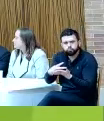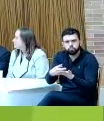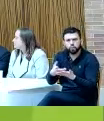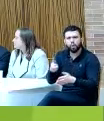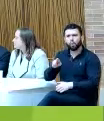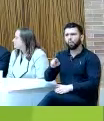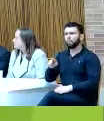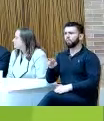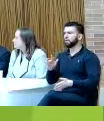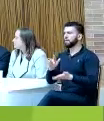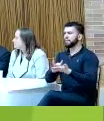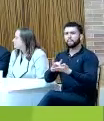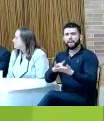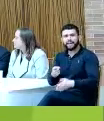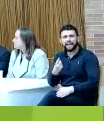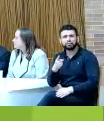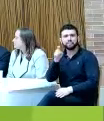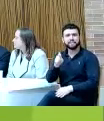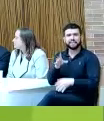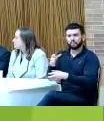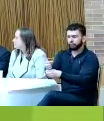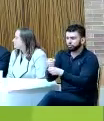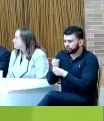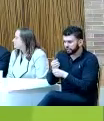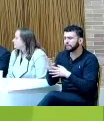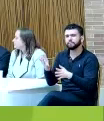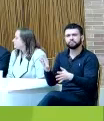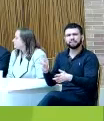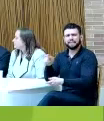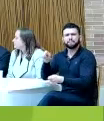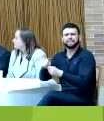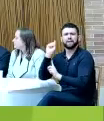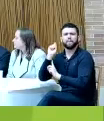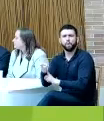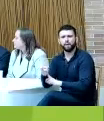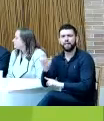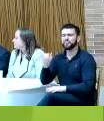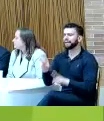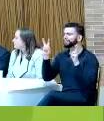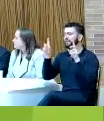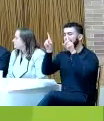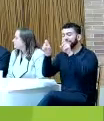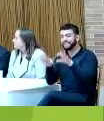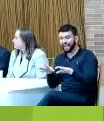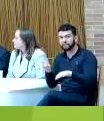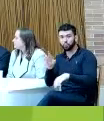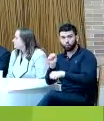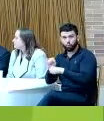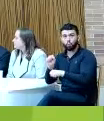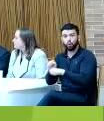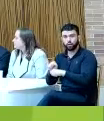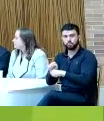medications to be retrieved in certain moments those are types of tests or work that is being